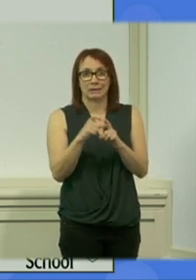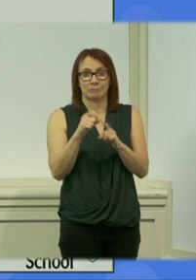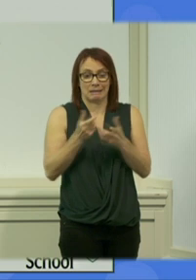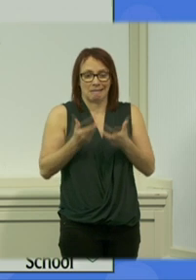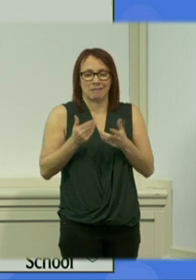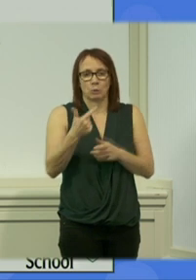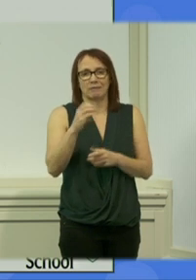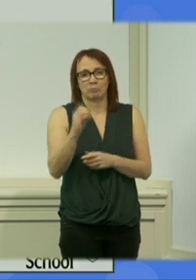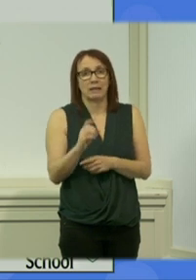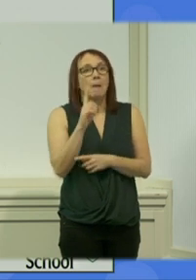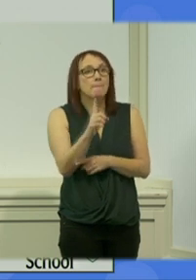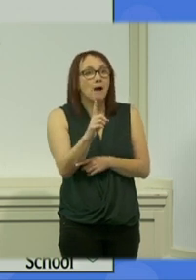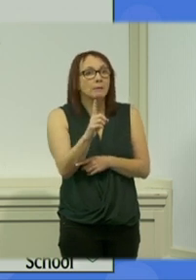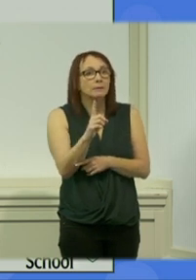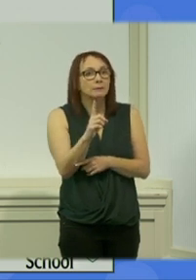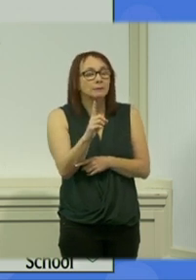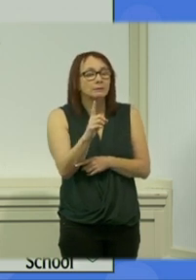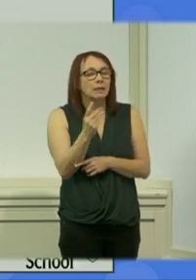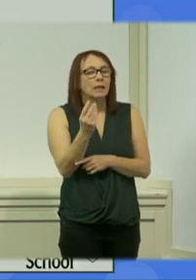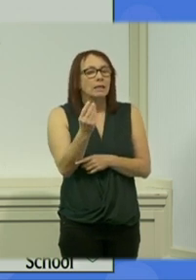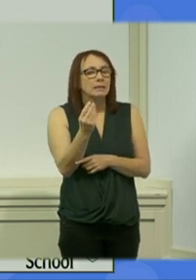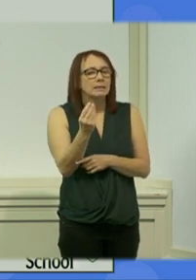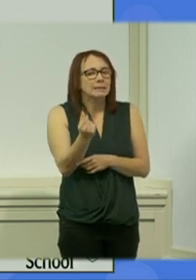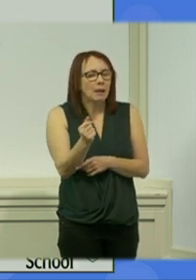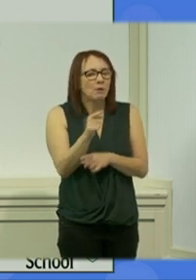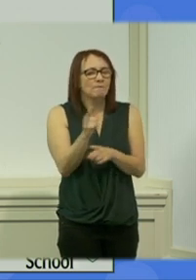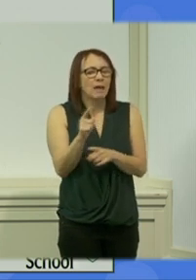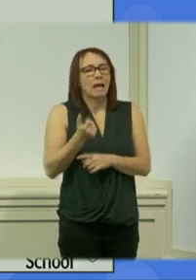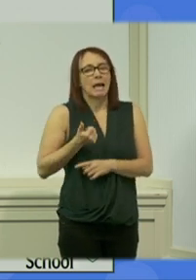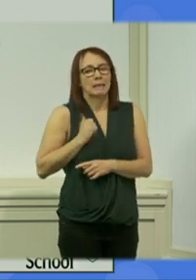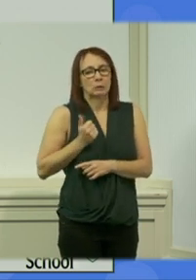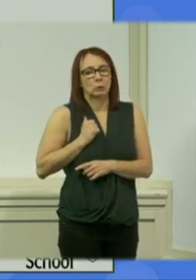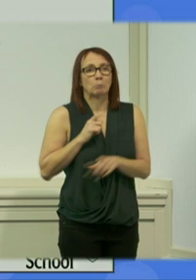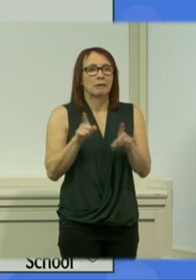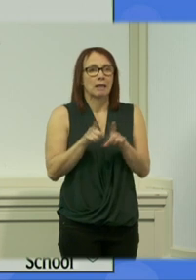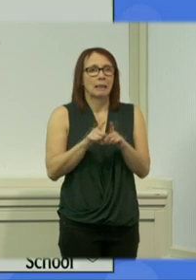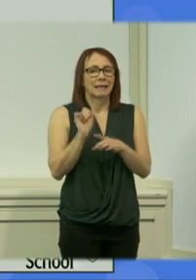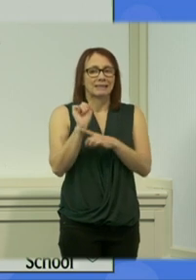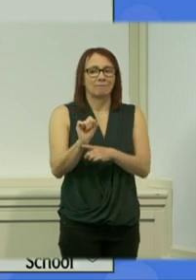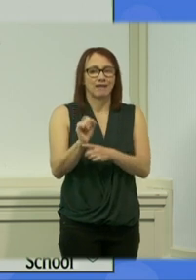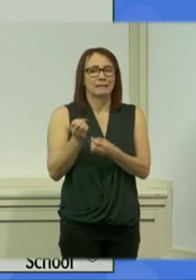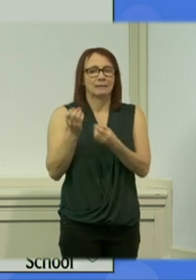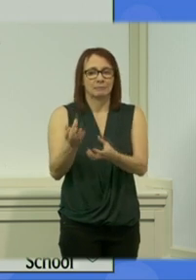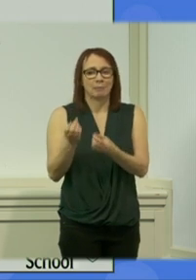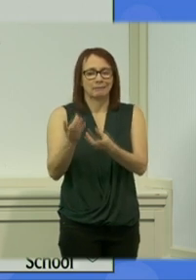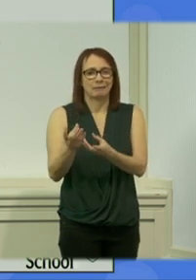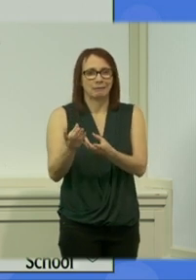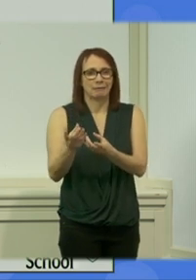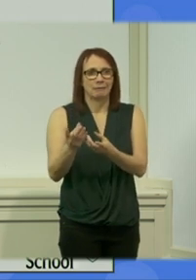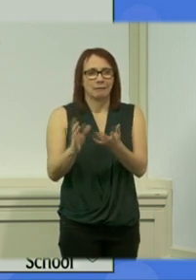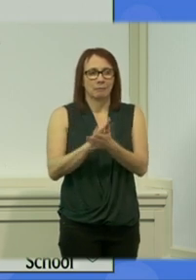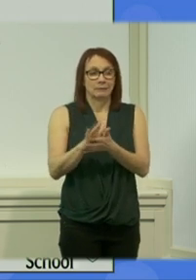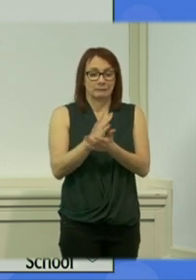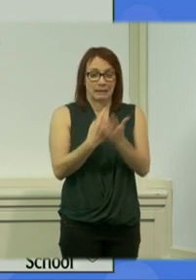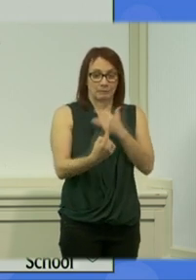7%. But some of that is assumed, like the spending on defence. Scotland would then have a choice about